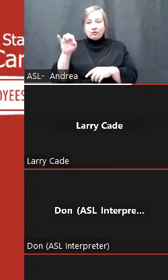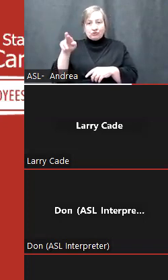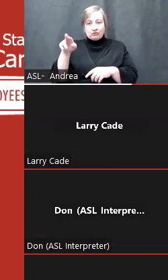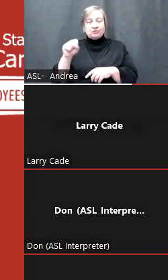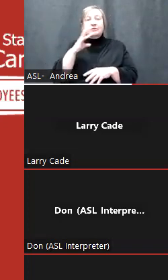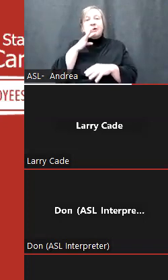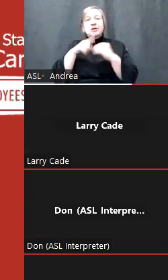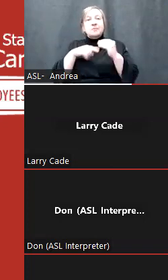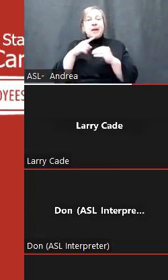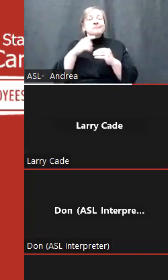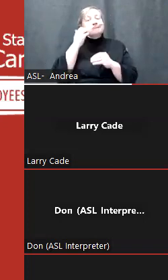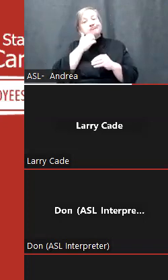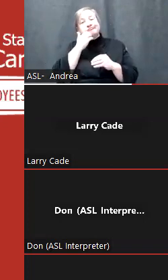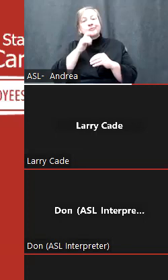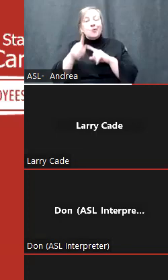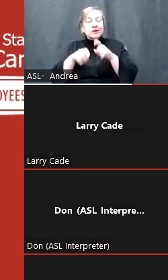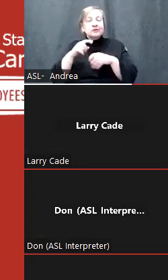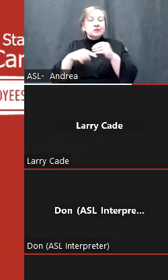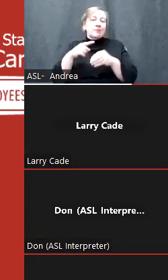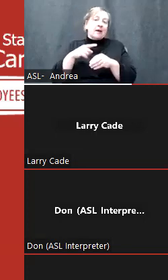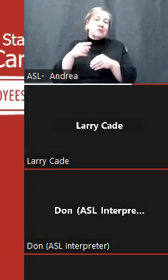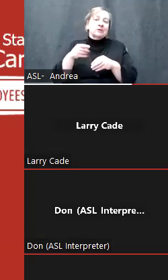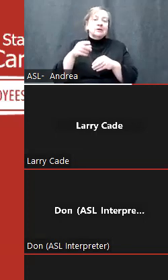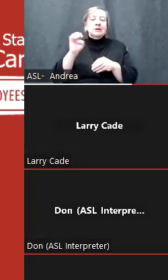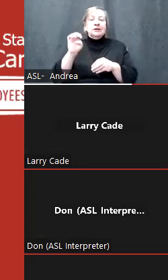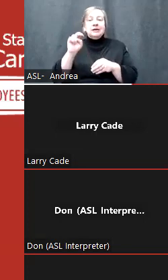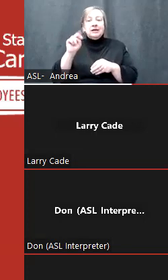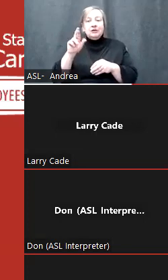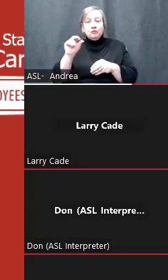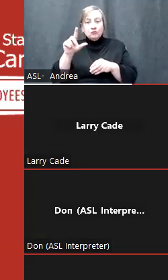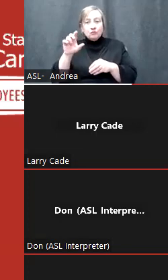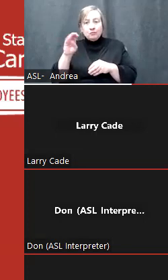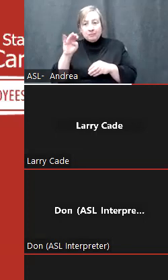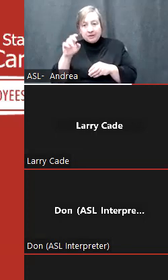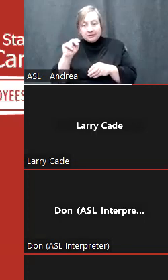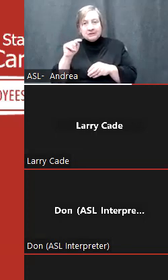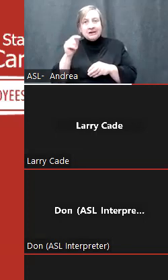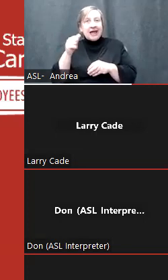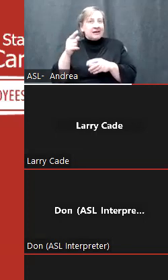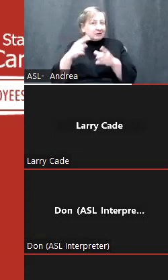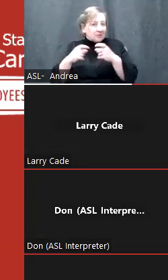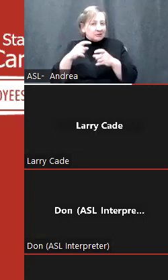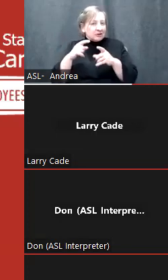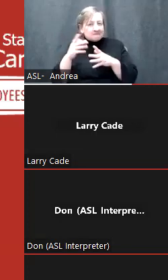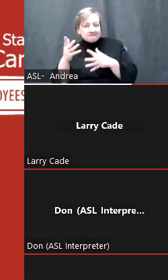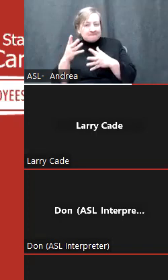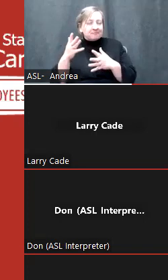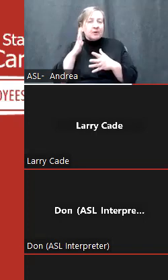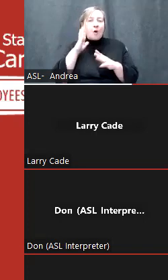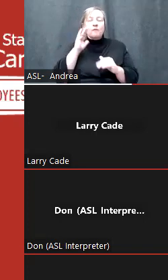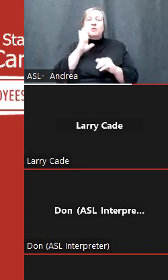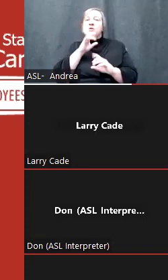comes to open enrollment, any nuances or changes, and then hopefully this education session will help you to answer